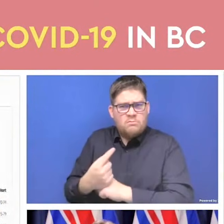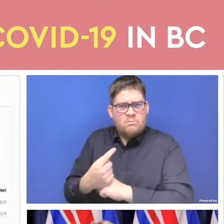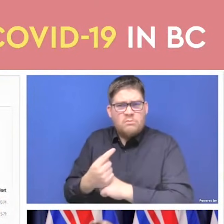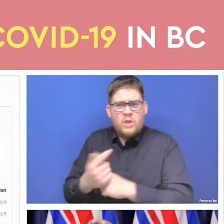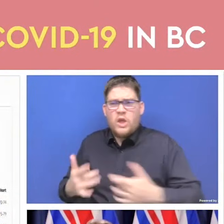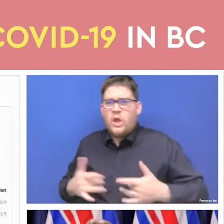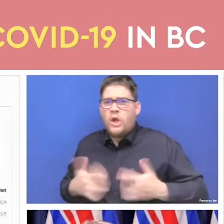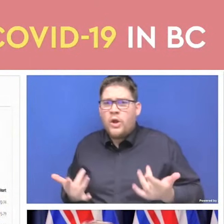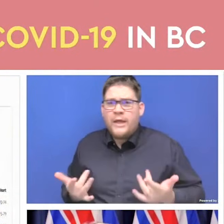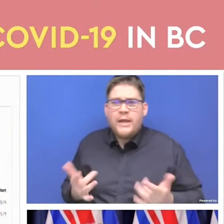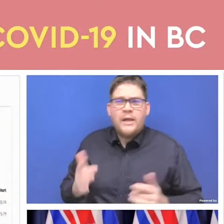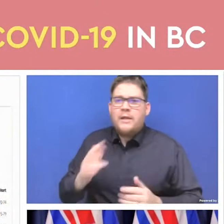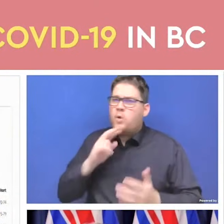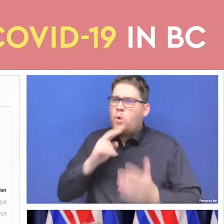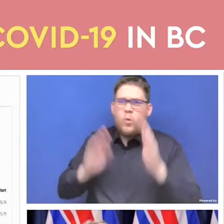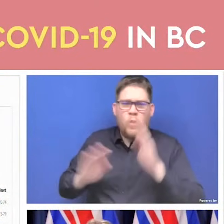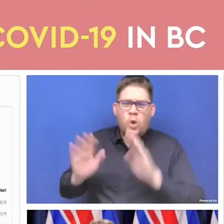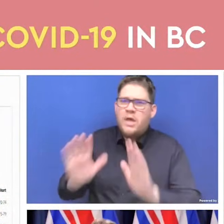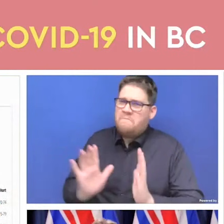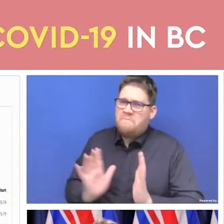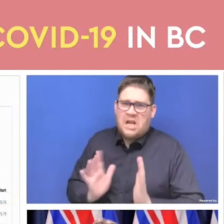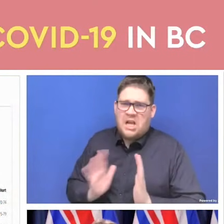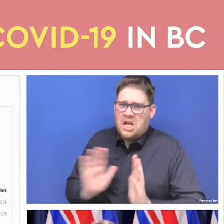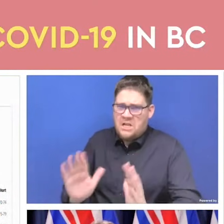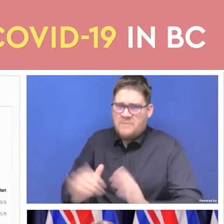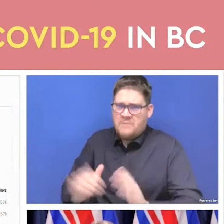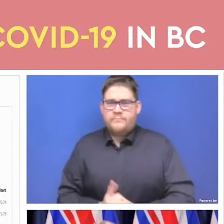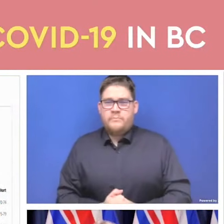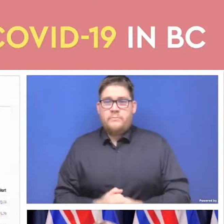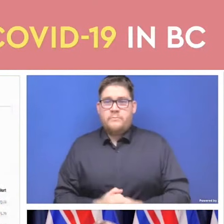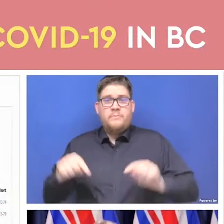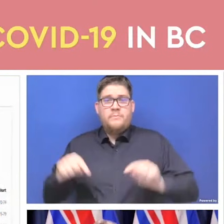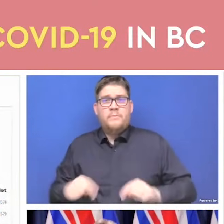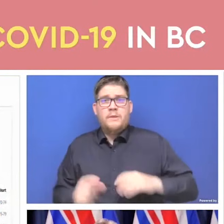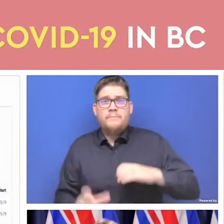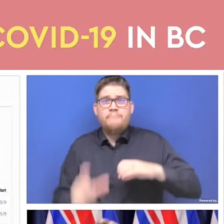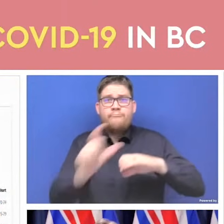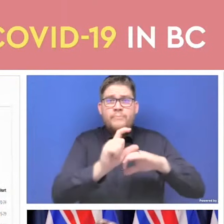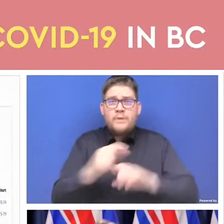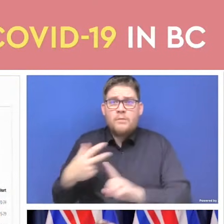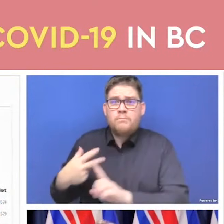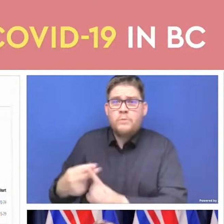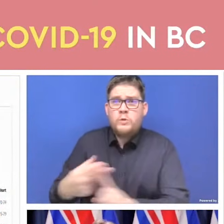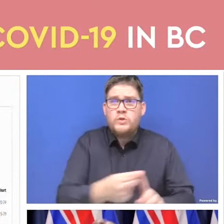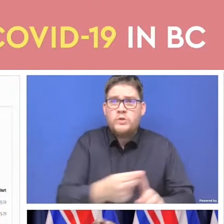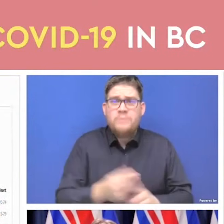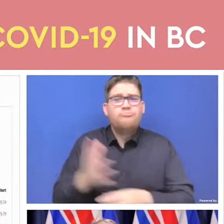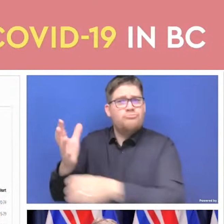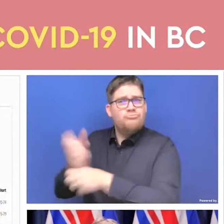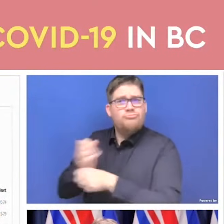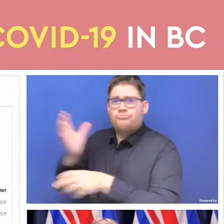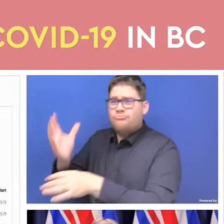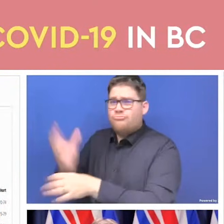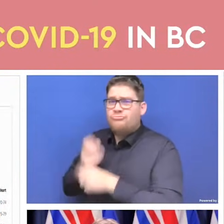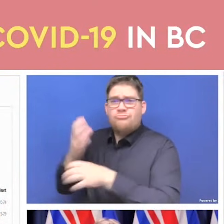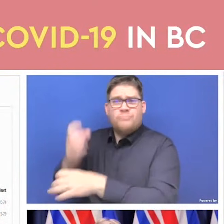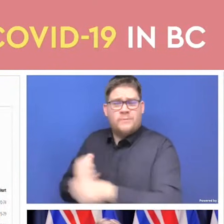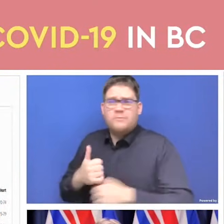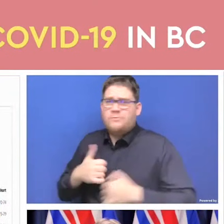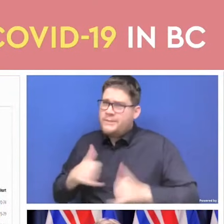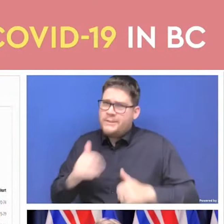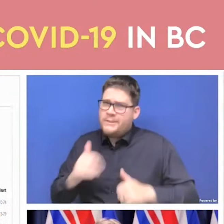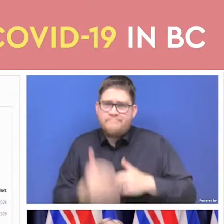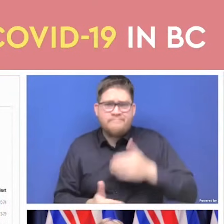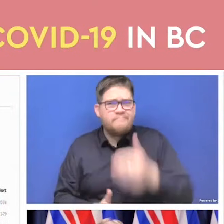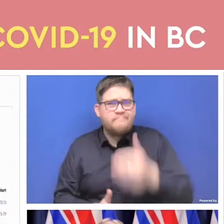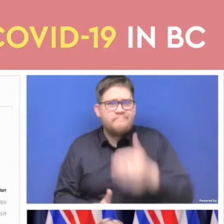you know, more relaxed than the last one. As Dr. Henry has said, this booster campaign is about